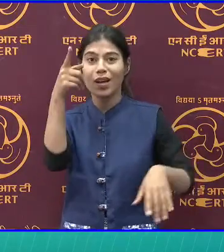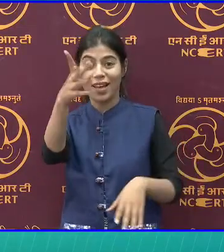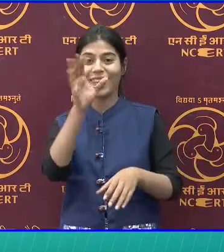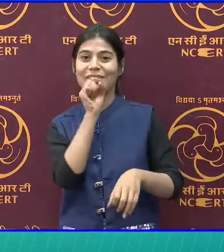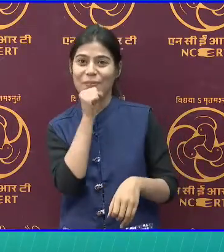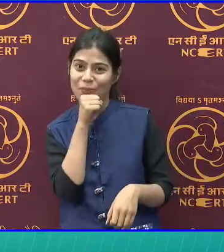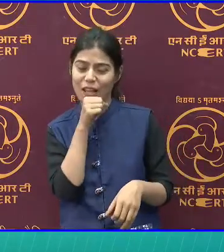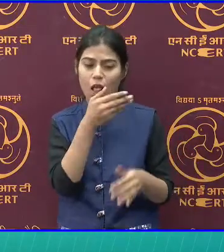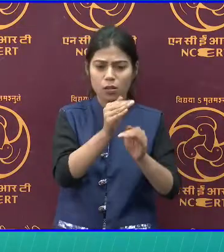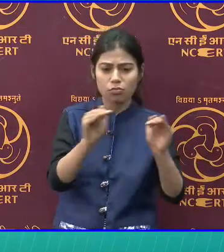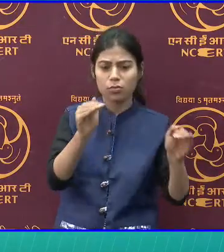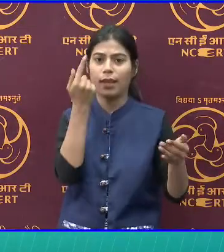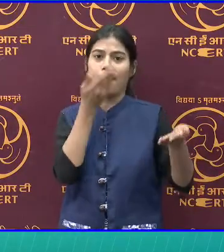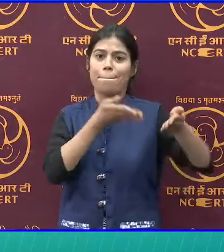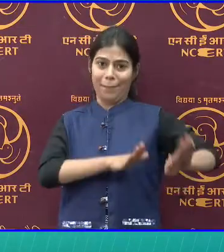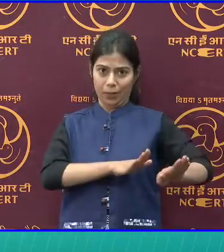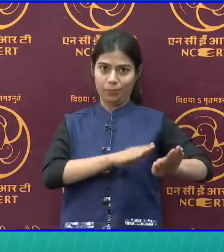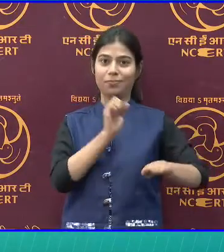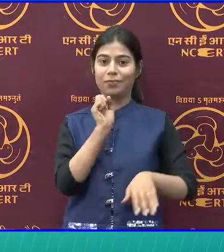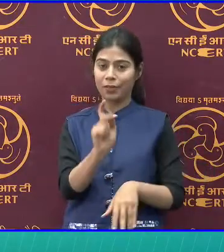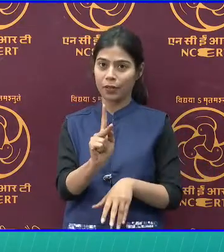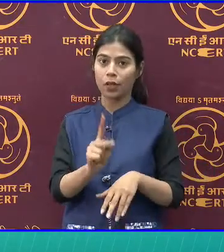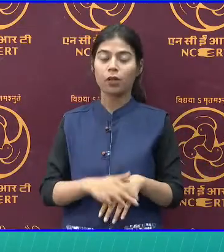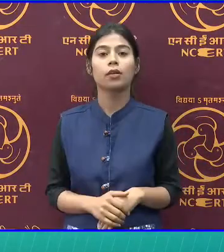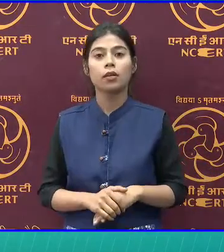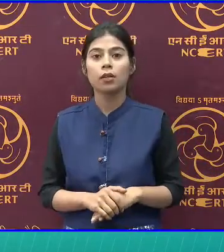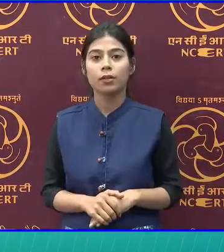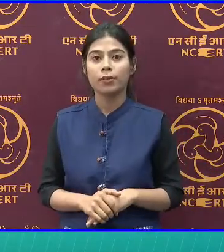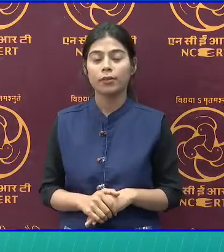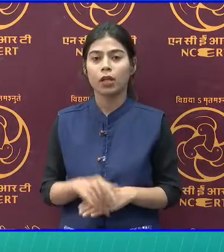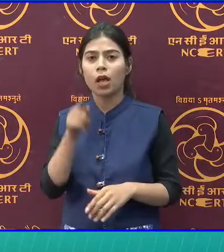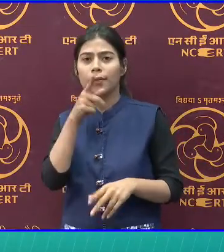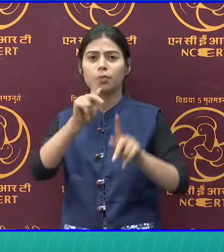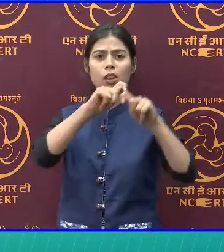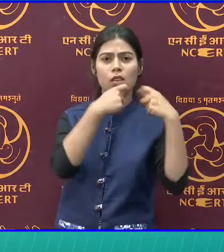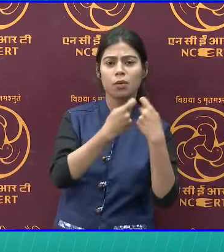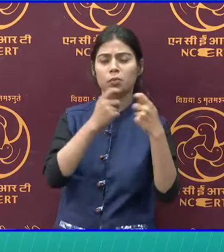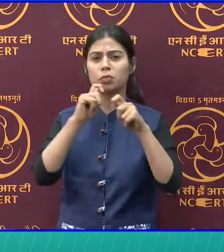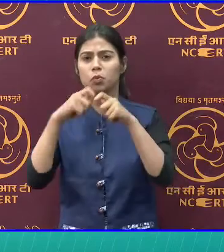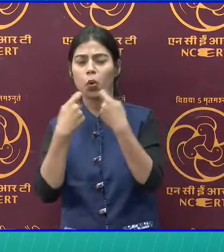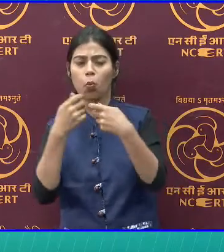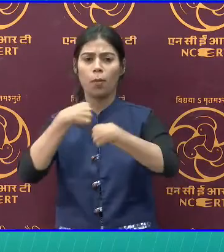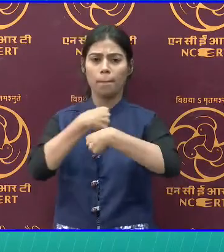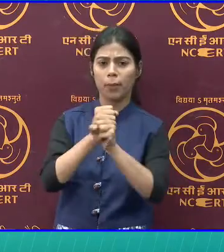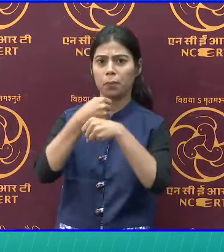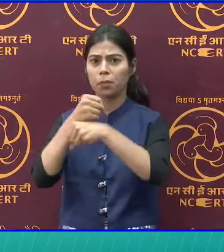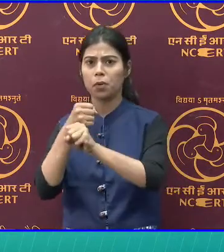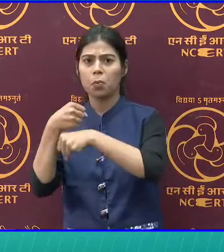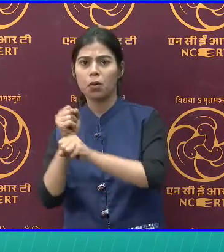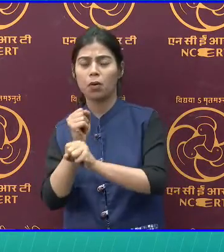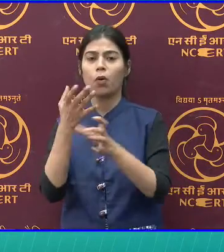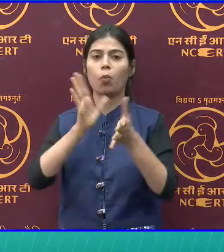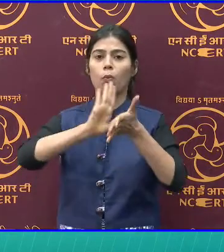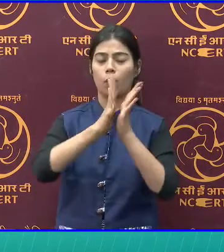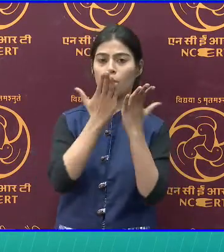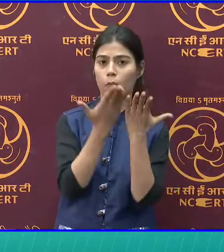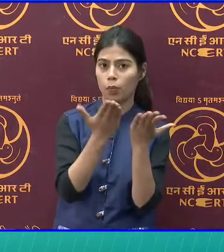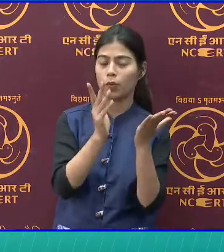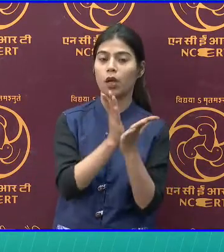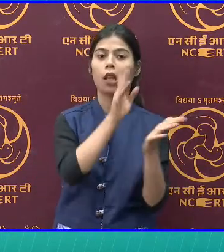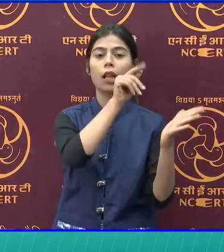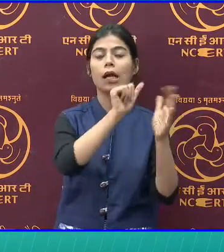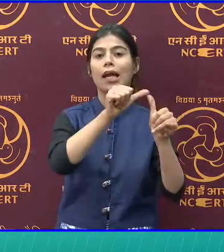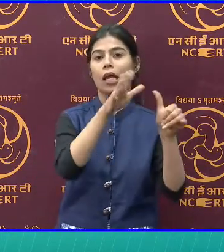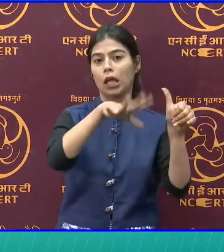actually. So this textbook, this entire theme, which is with entire team, which is developing textbook, they are called curricular area